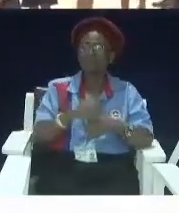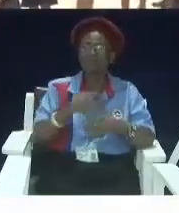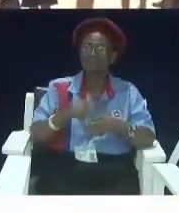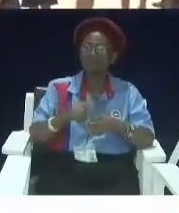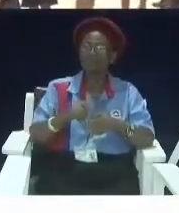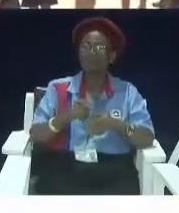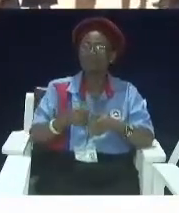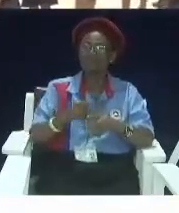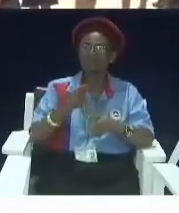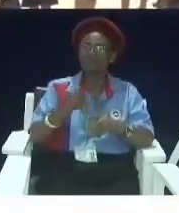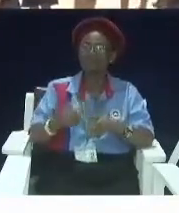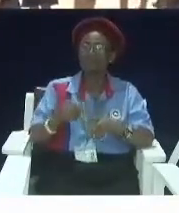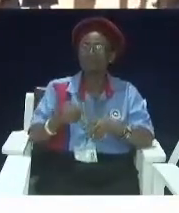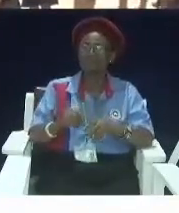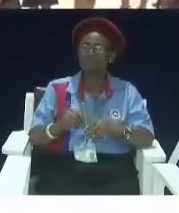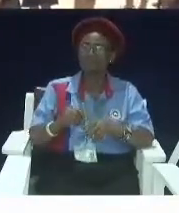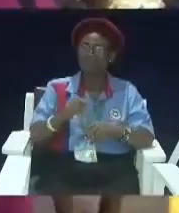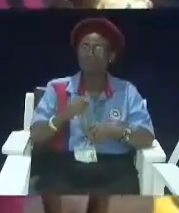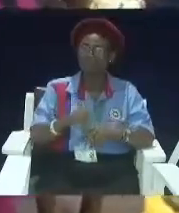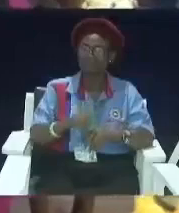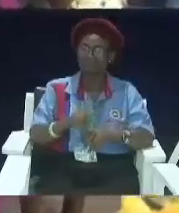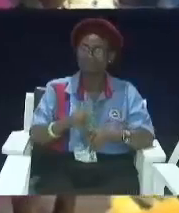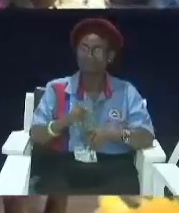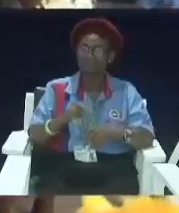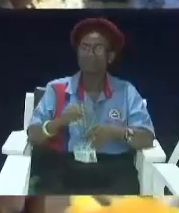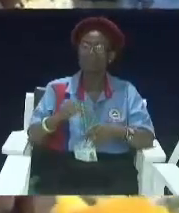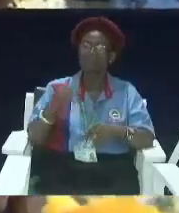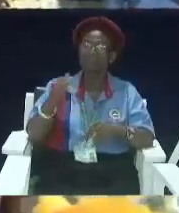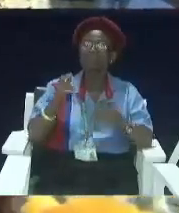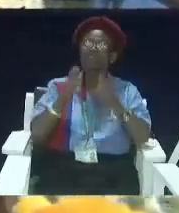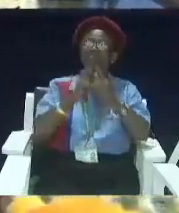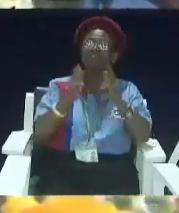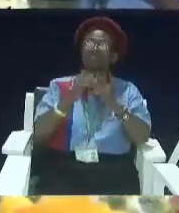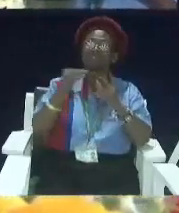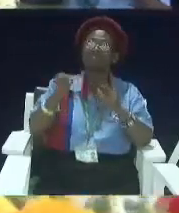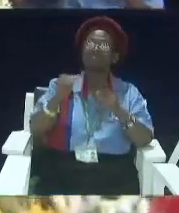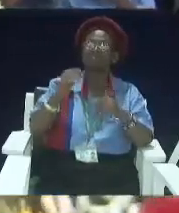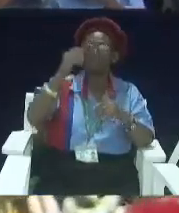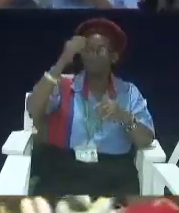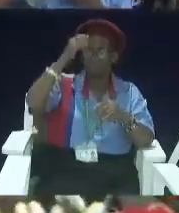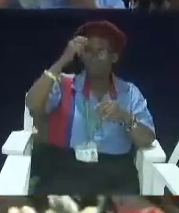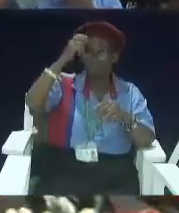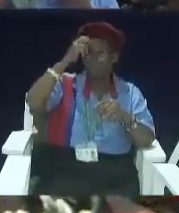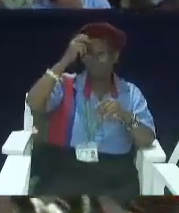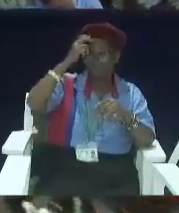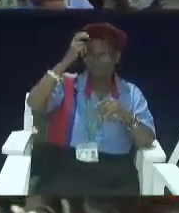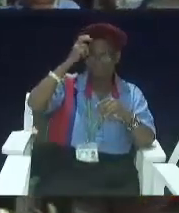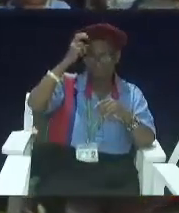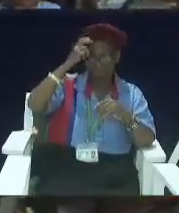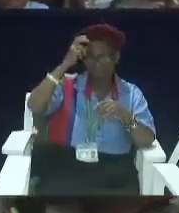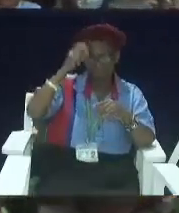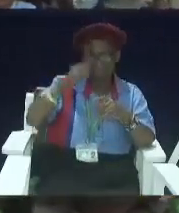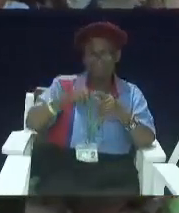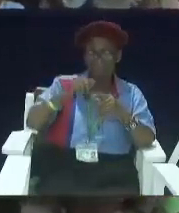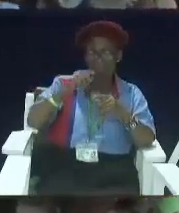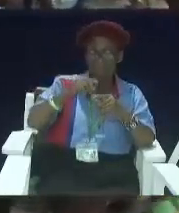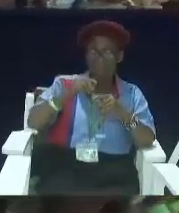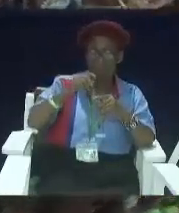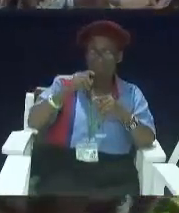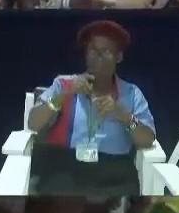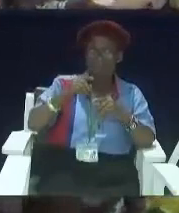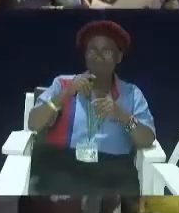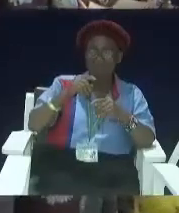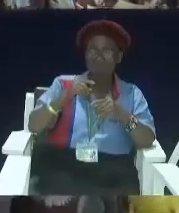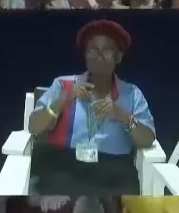from the camp of the devil to the camp of the living God. Promise him from now on,